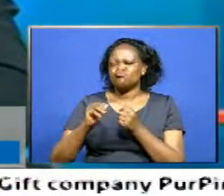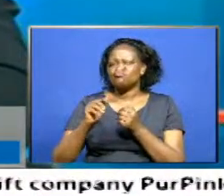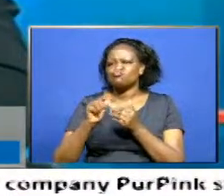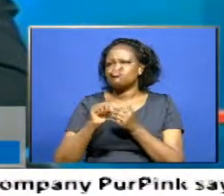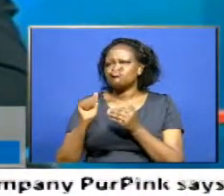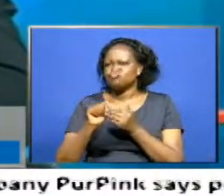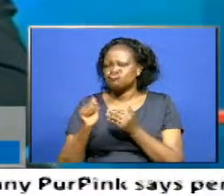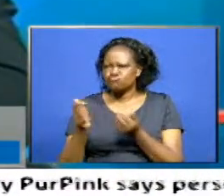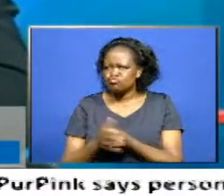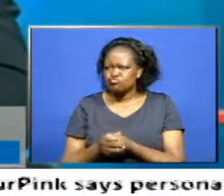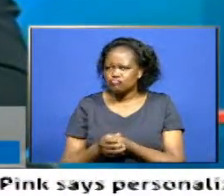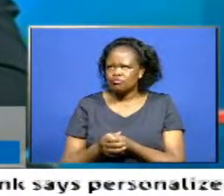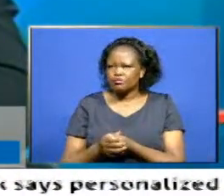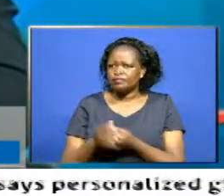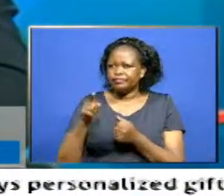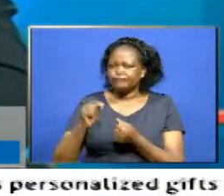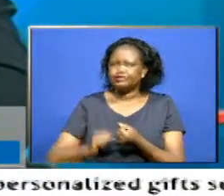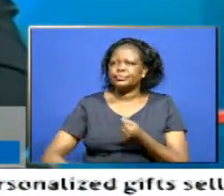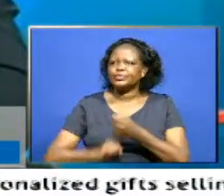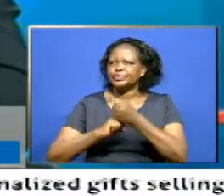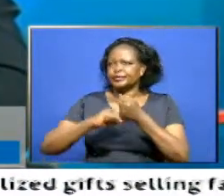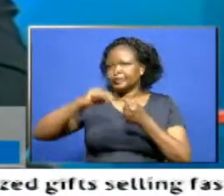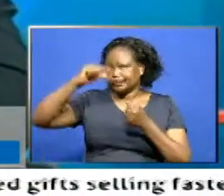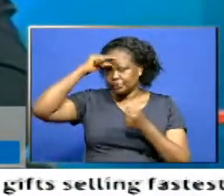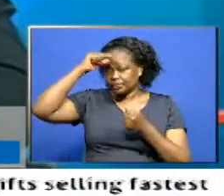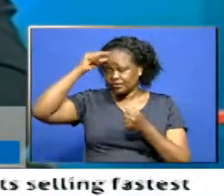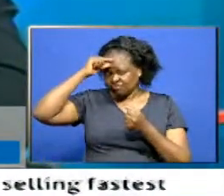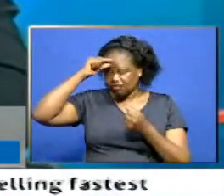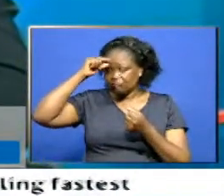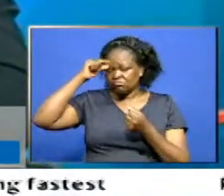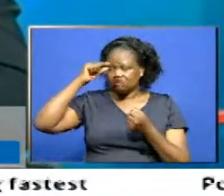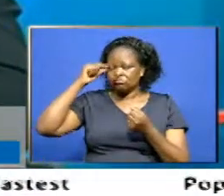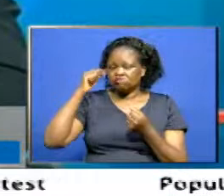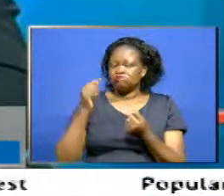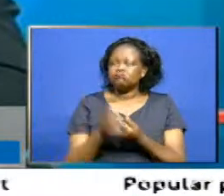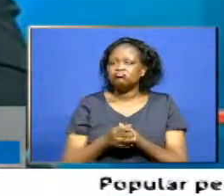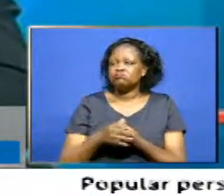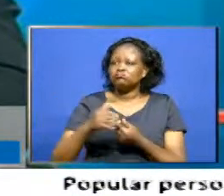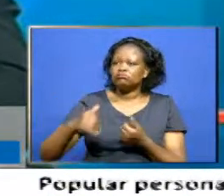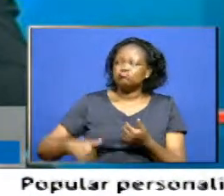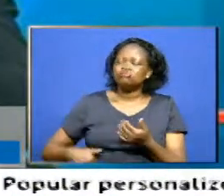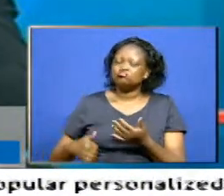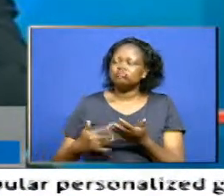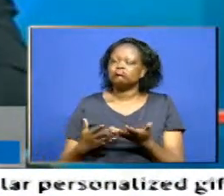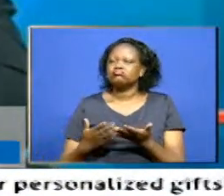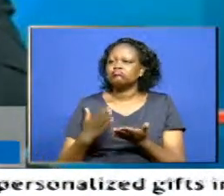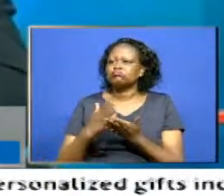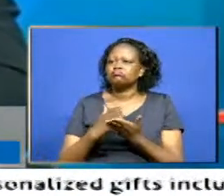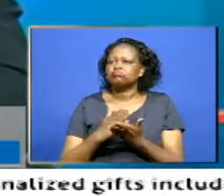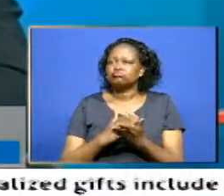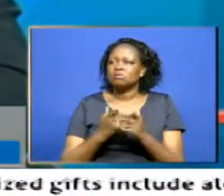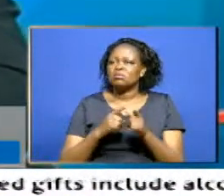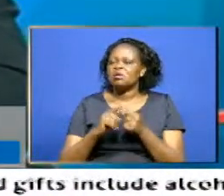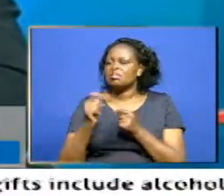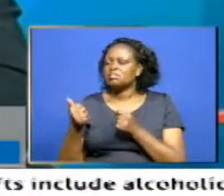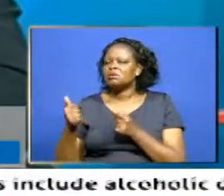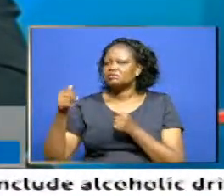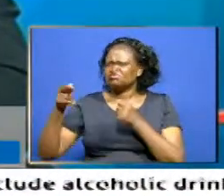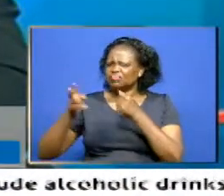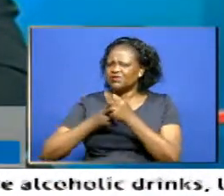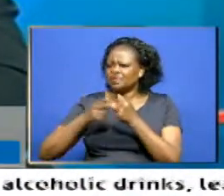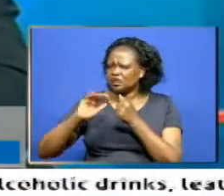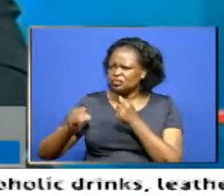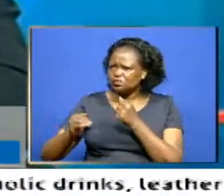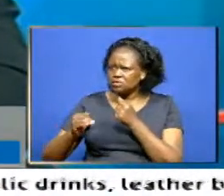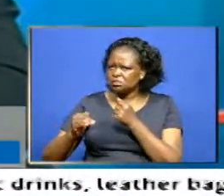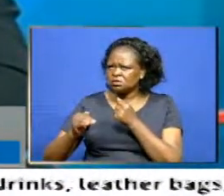And that's complementing the government's Hunger Safety Net program, for example. In the ASAL areas, the 7 counties that Oxfam